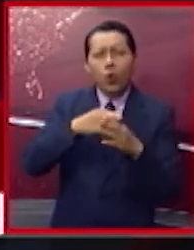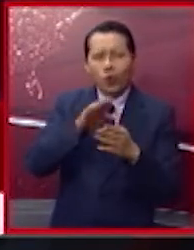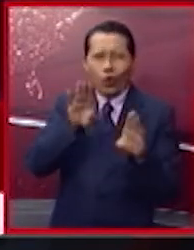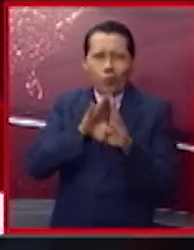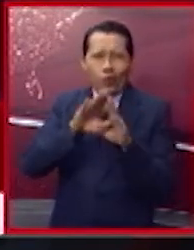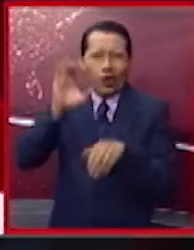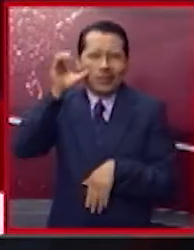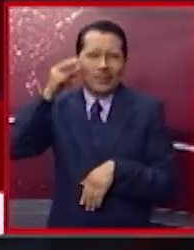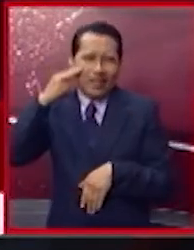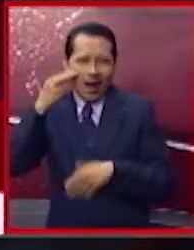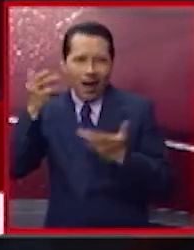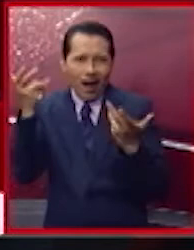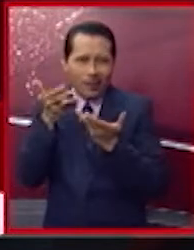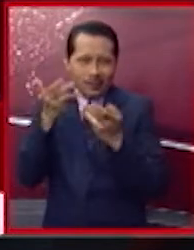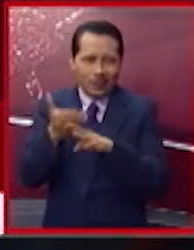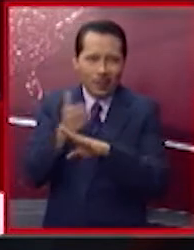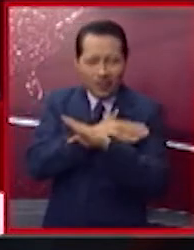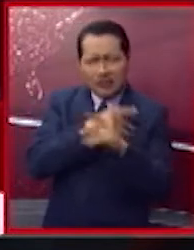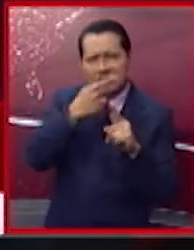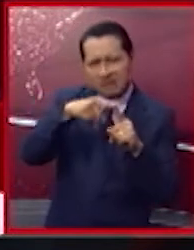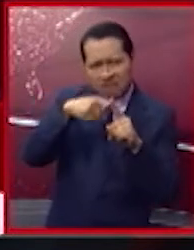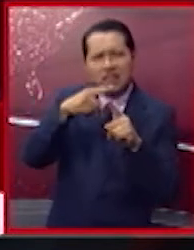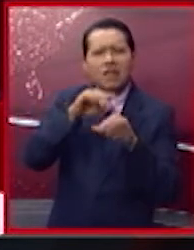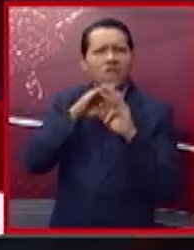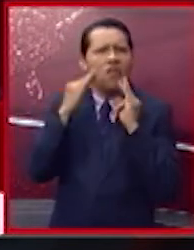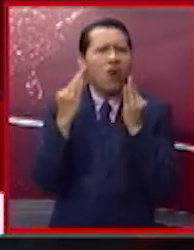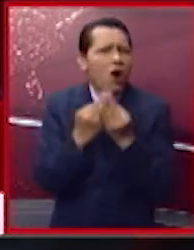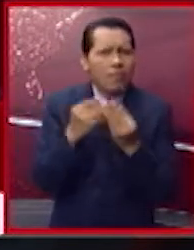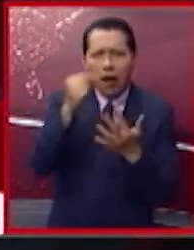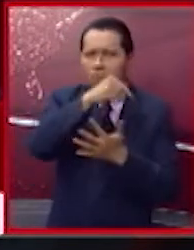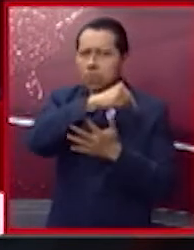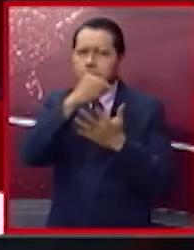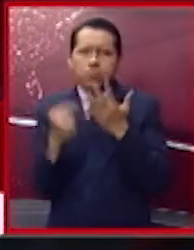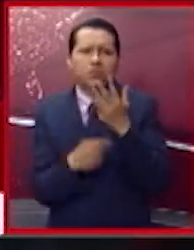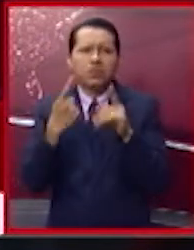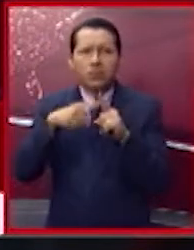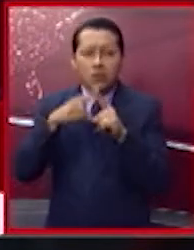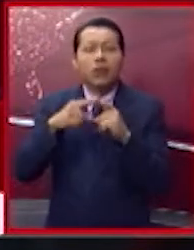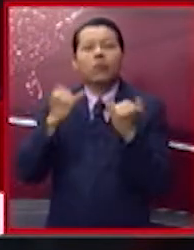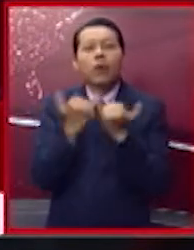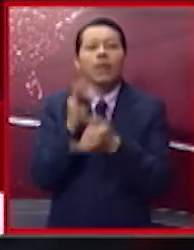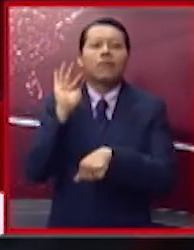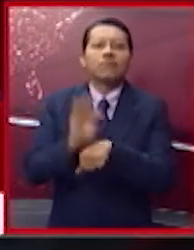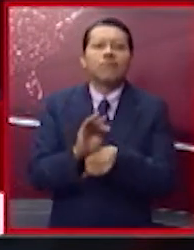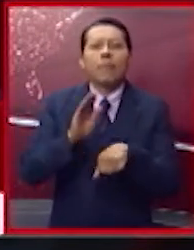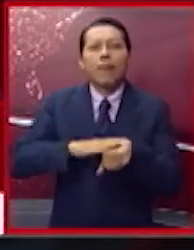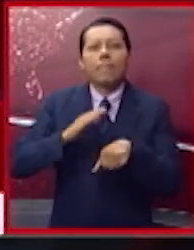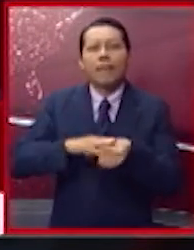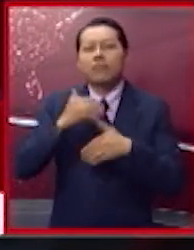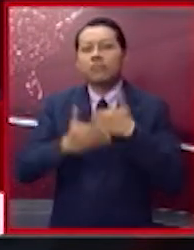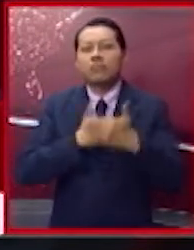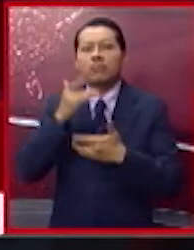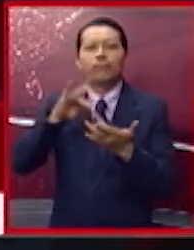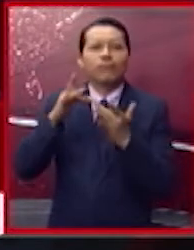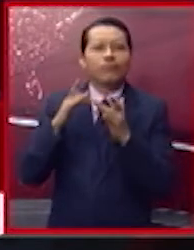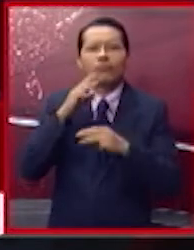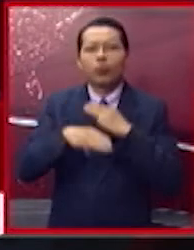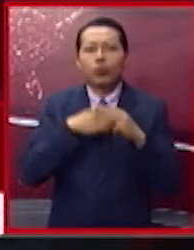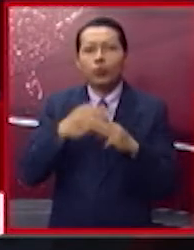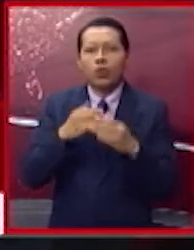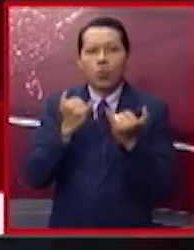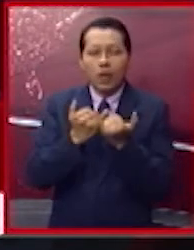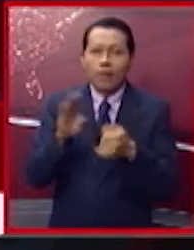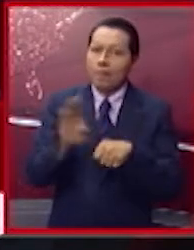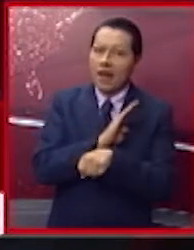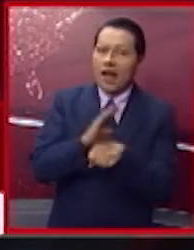At the same time, they'll diversify their economy and they'll build a base on which globalization can